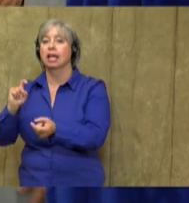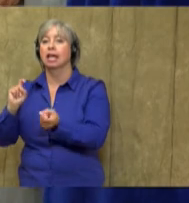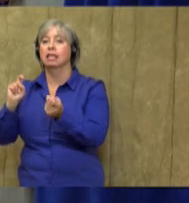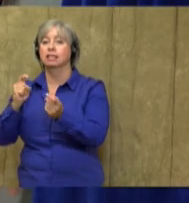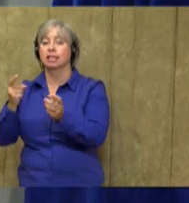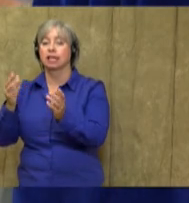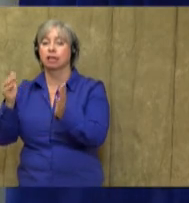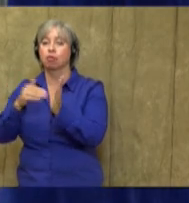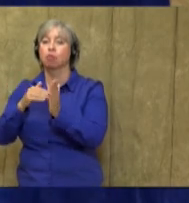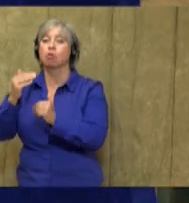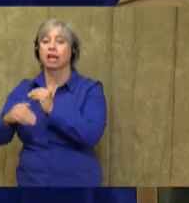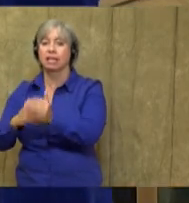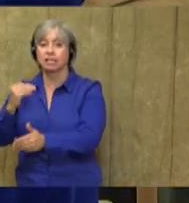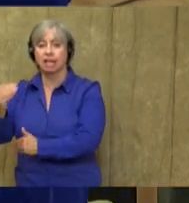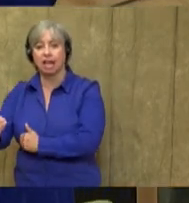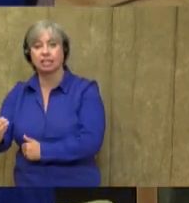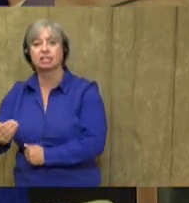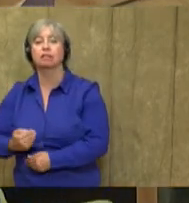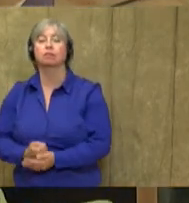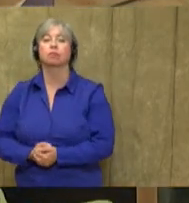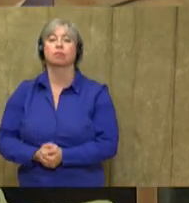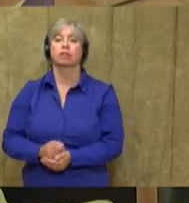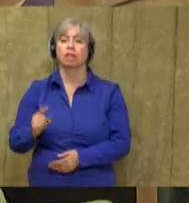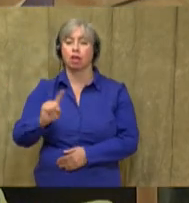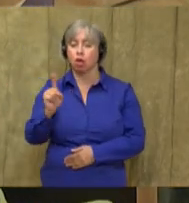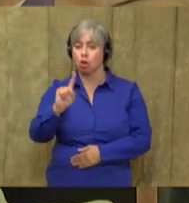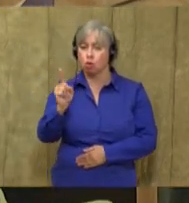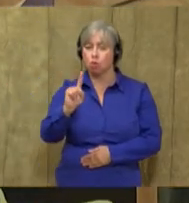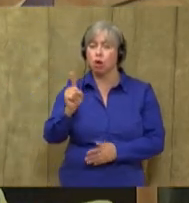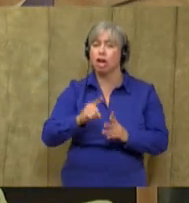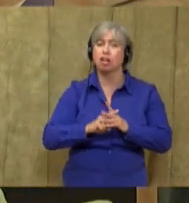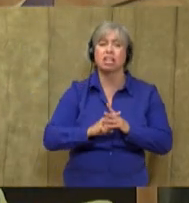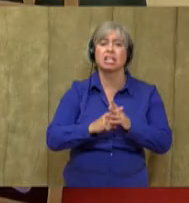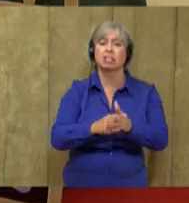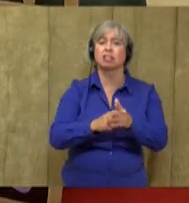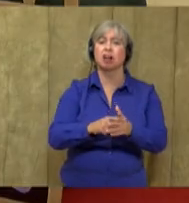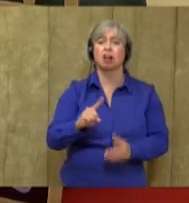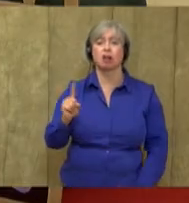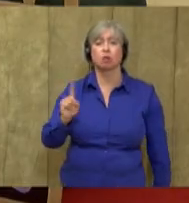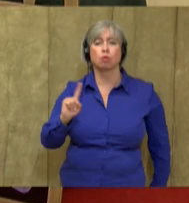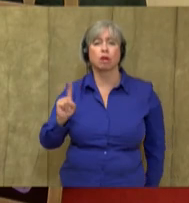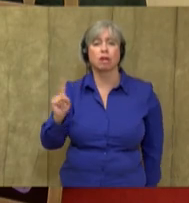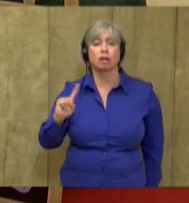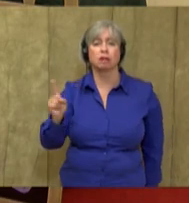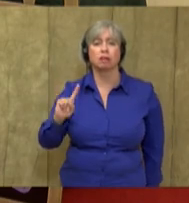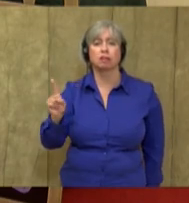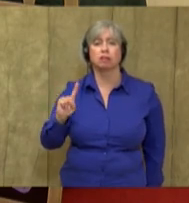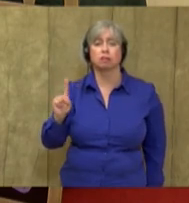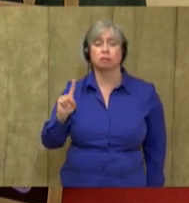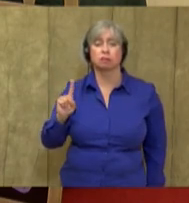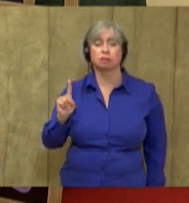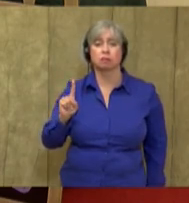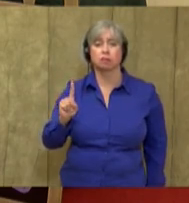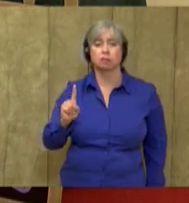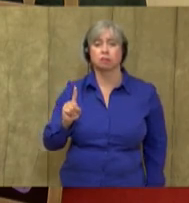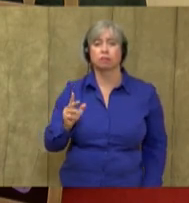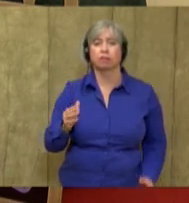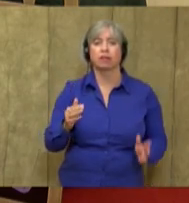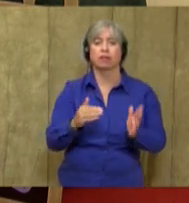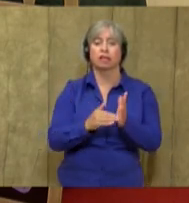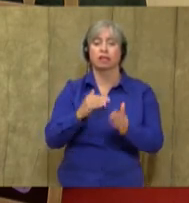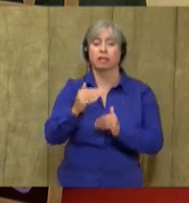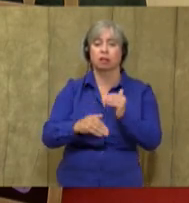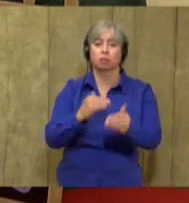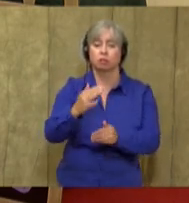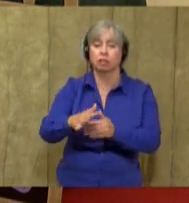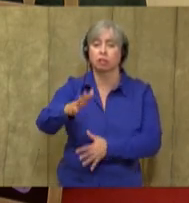Renaissance. Now, you might ask yourself, where did it actually start? The Renaissance, if you trace back the real